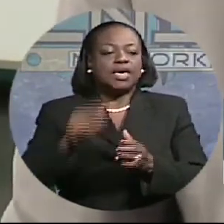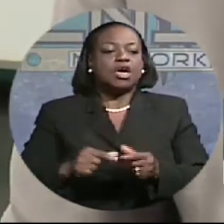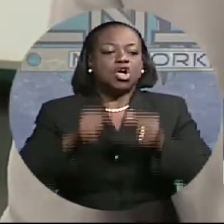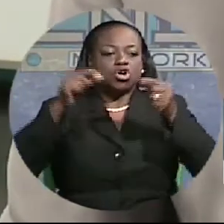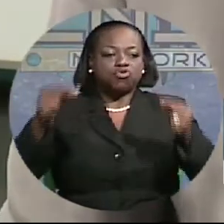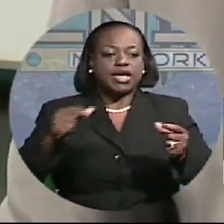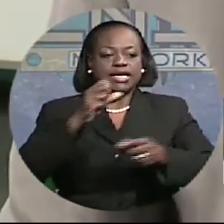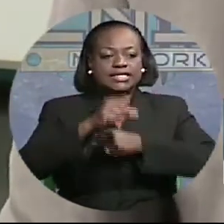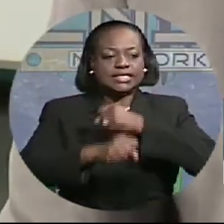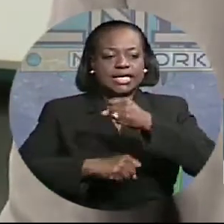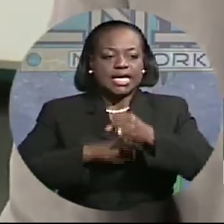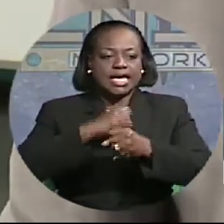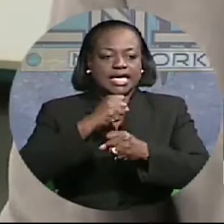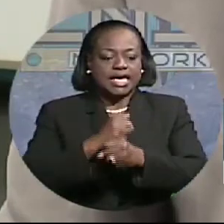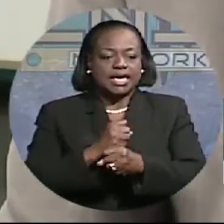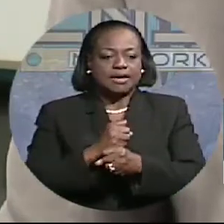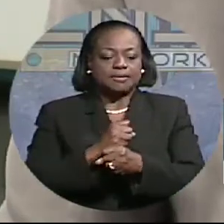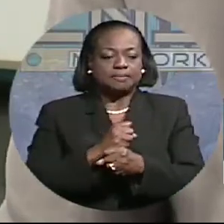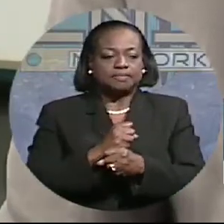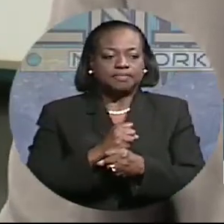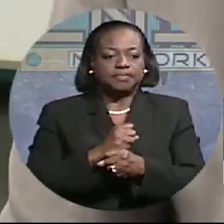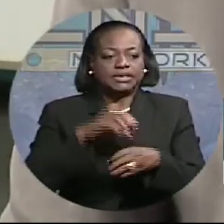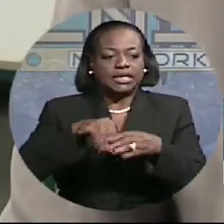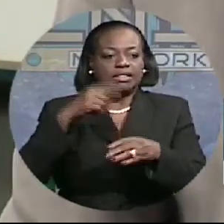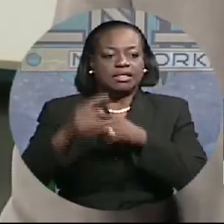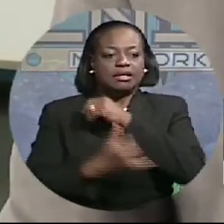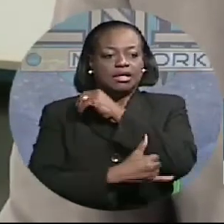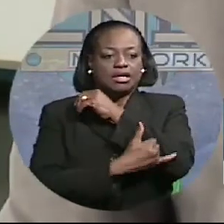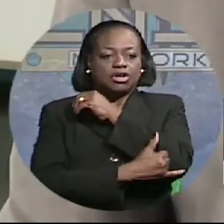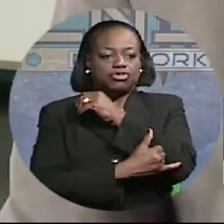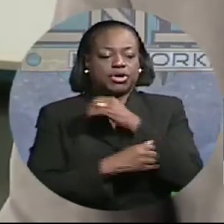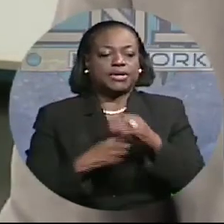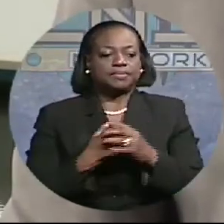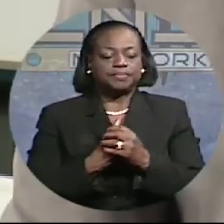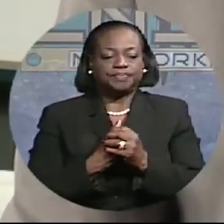meaningful way in the country. Jiminy DeSwain, ZNS Network News.